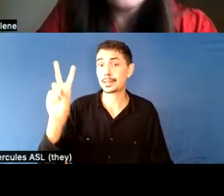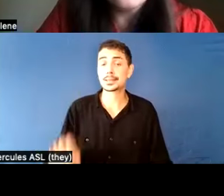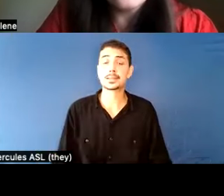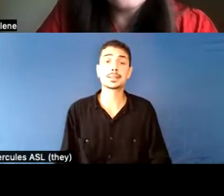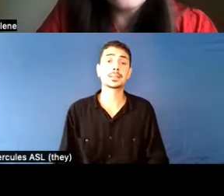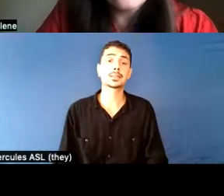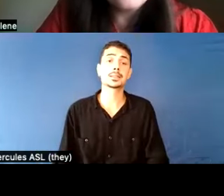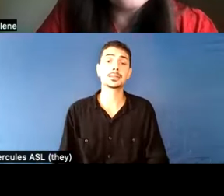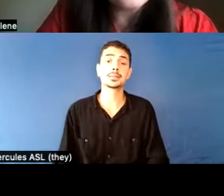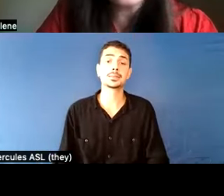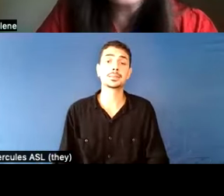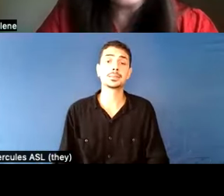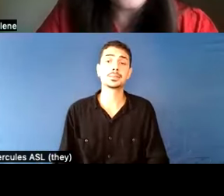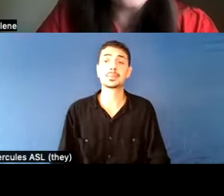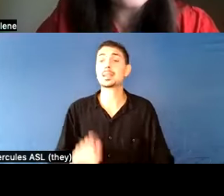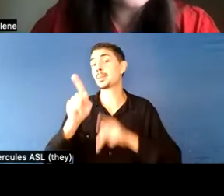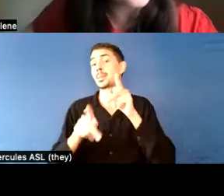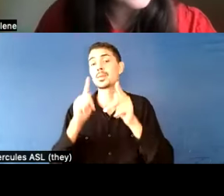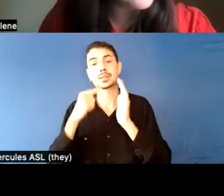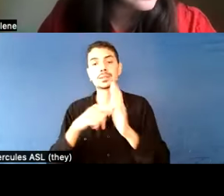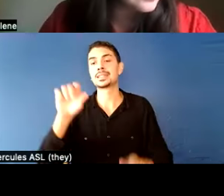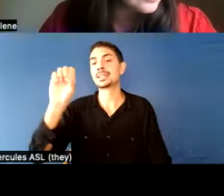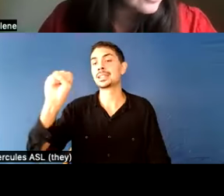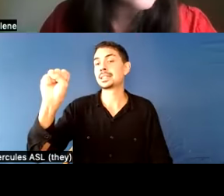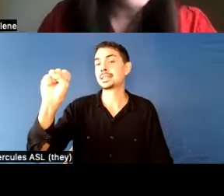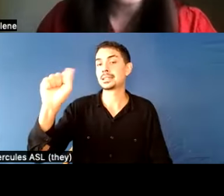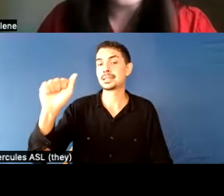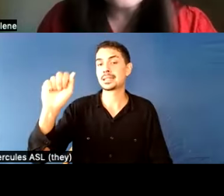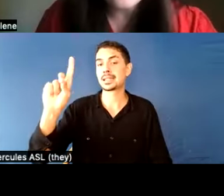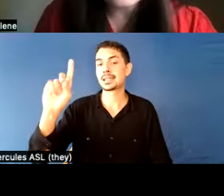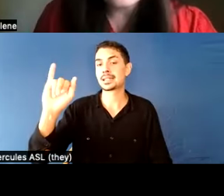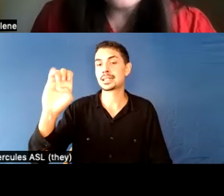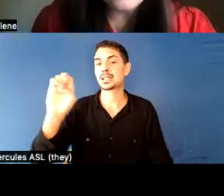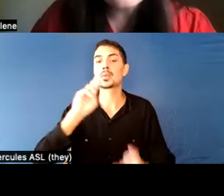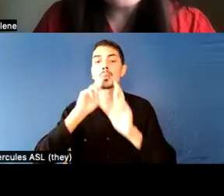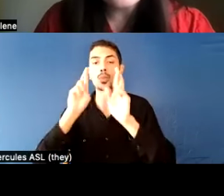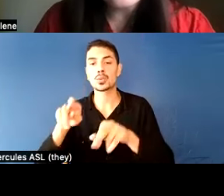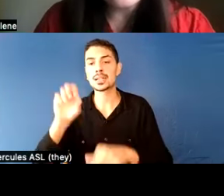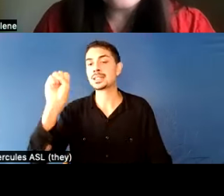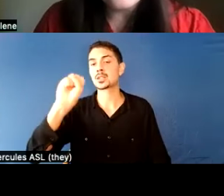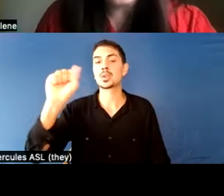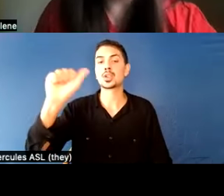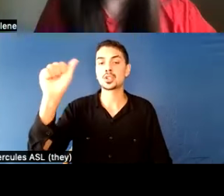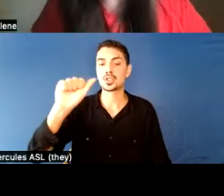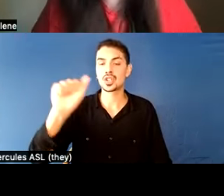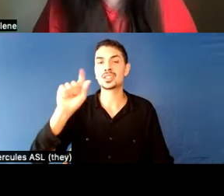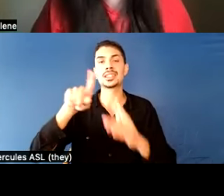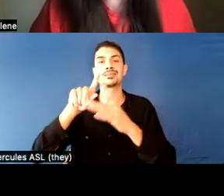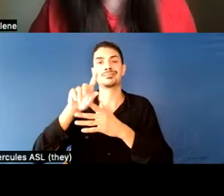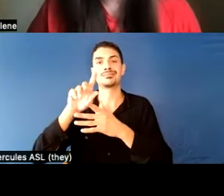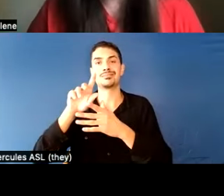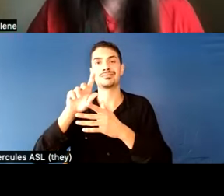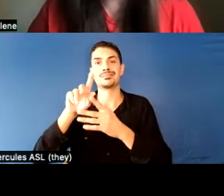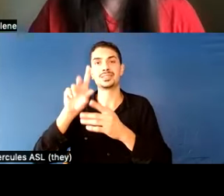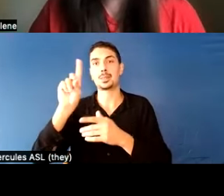folks who, like the SADI reports, the Sexual Assault Demonstration Initiative, really brought to light something that we've all known for many years, is